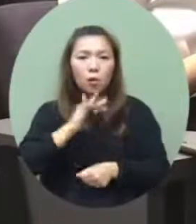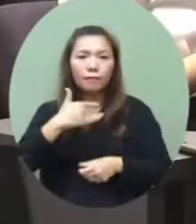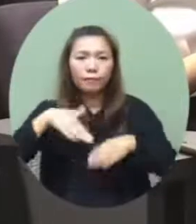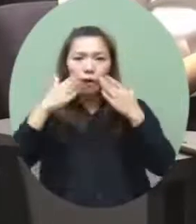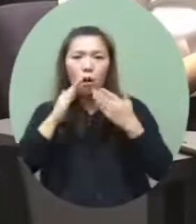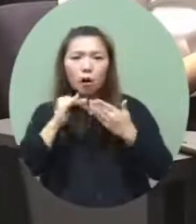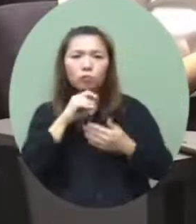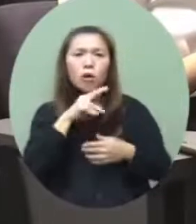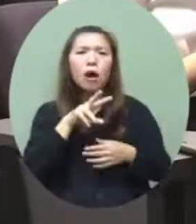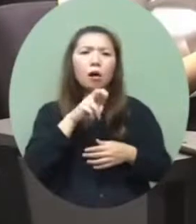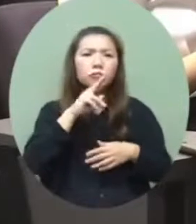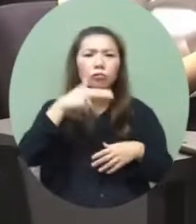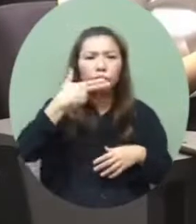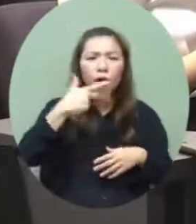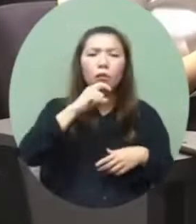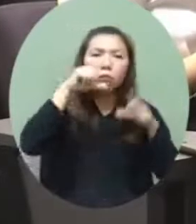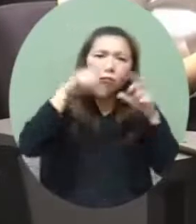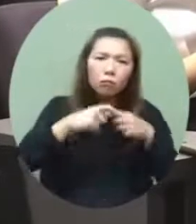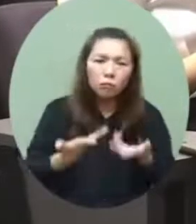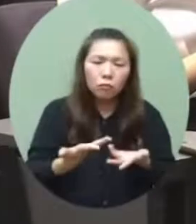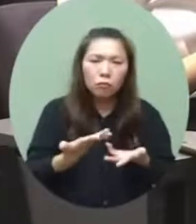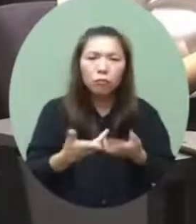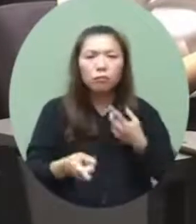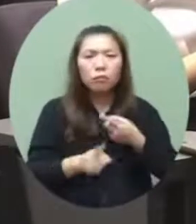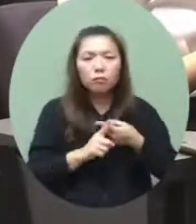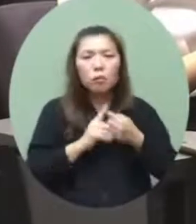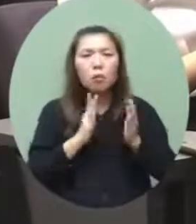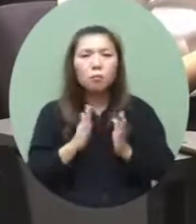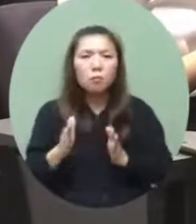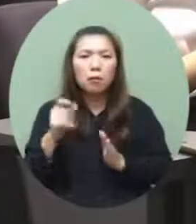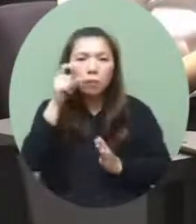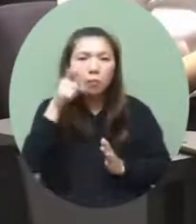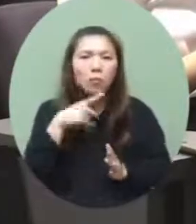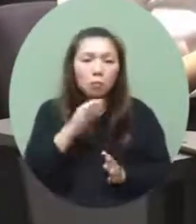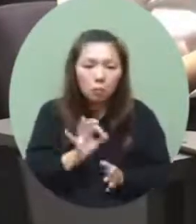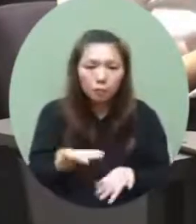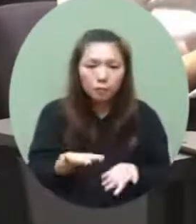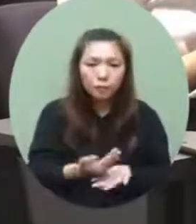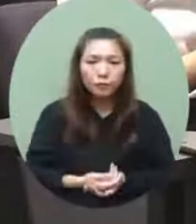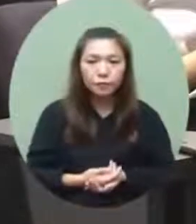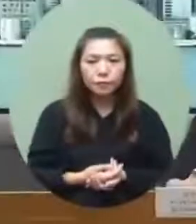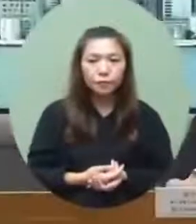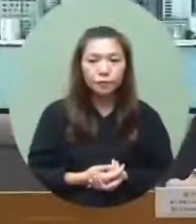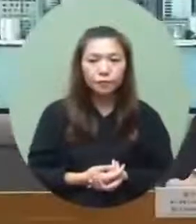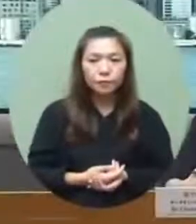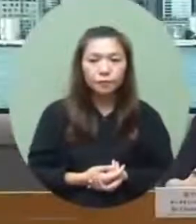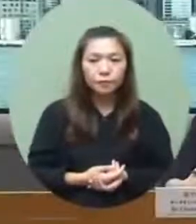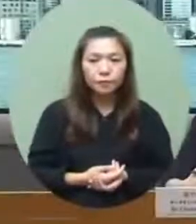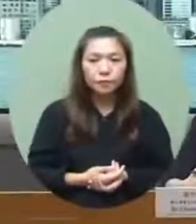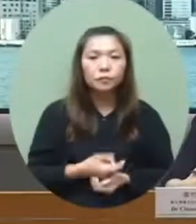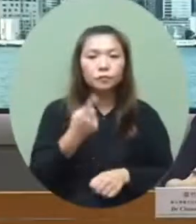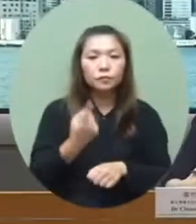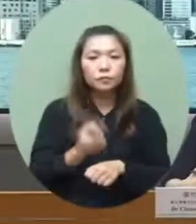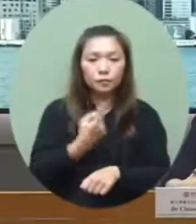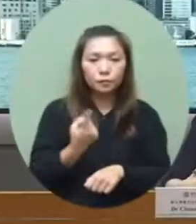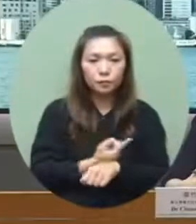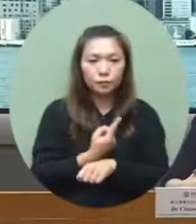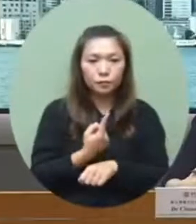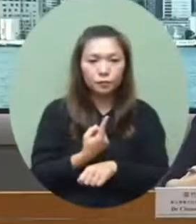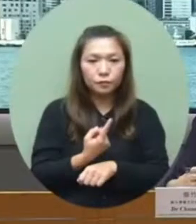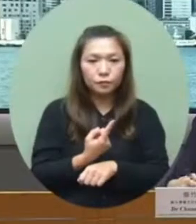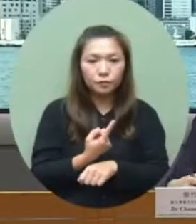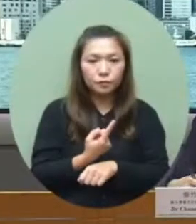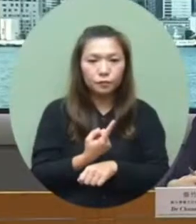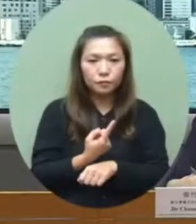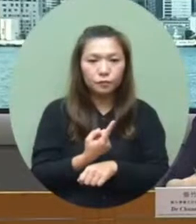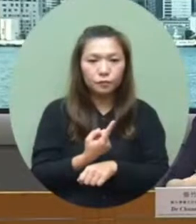leaving the hotel, people cannot go into places where they have to take off the mask. And